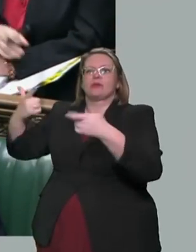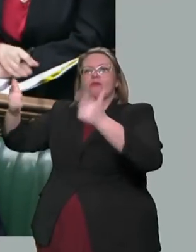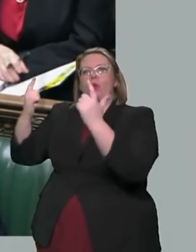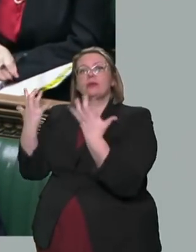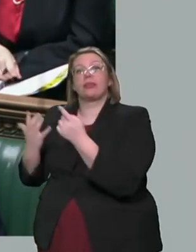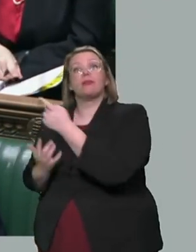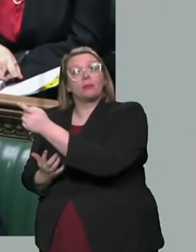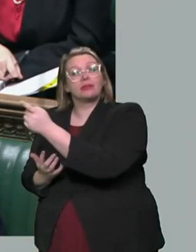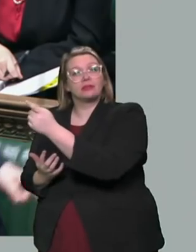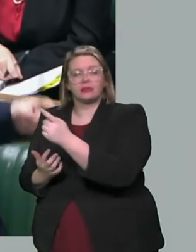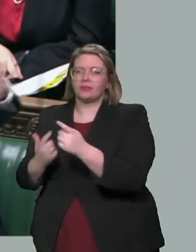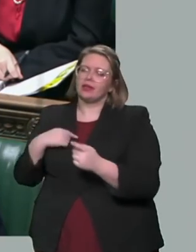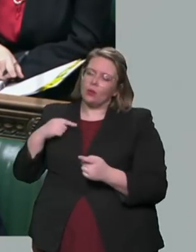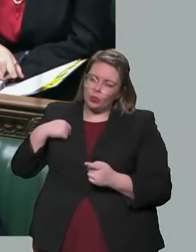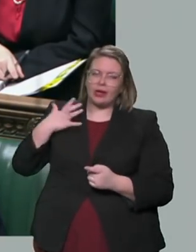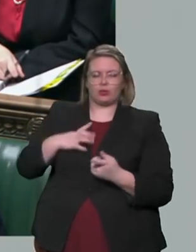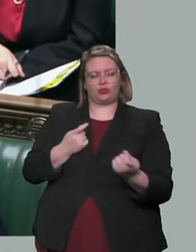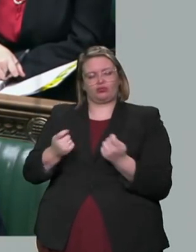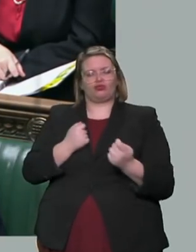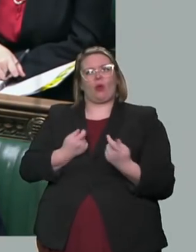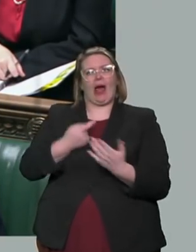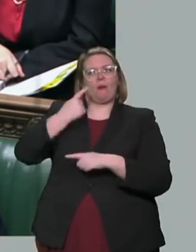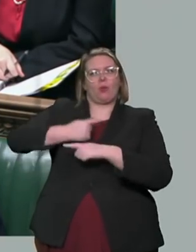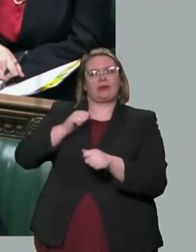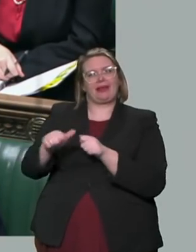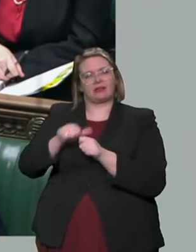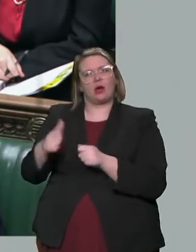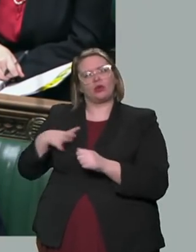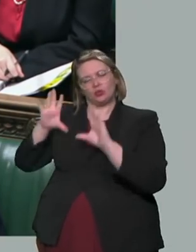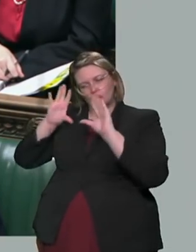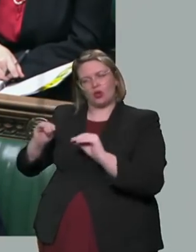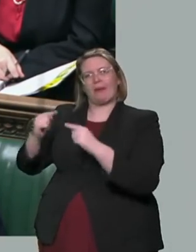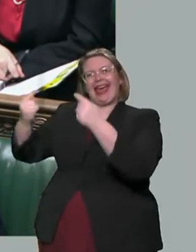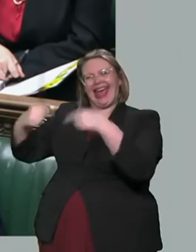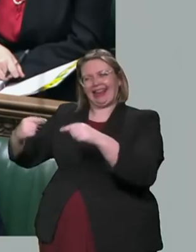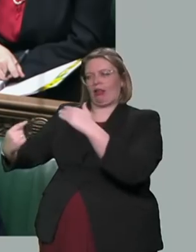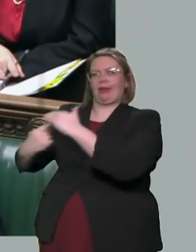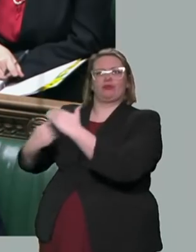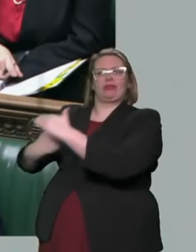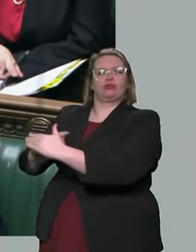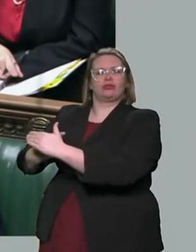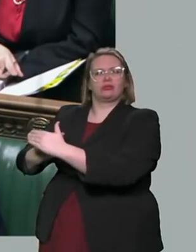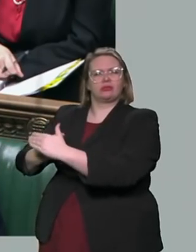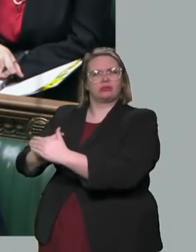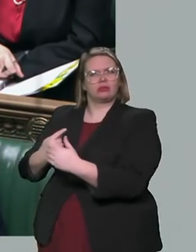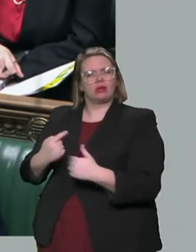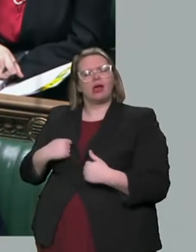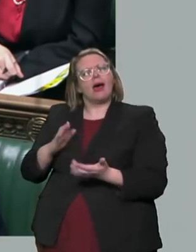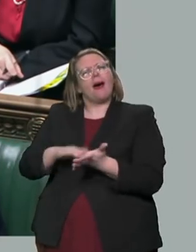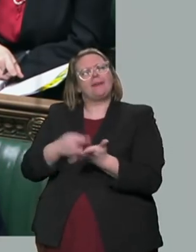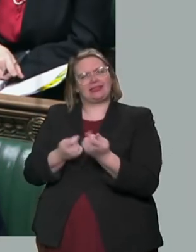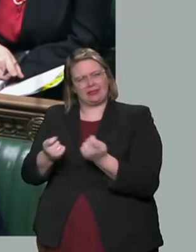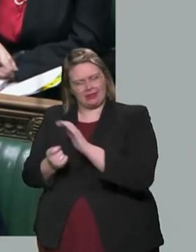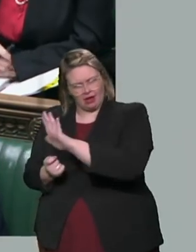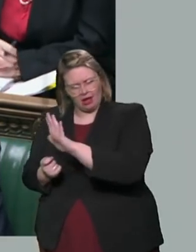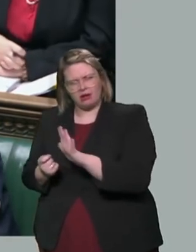properly to take back control of our borders and to tackle illegal immigration, Mr. Speaker. And what would be good, Mr. Speaker, is to